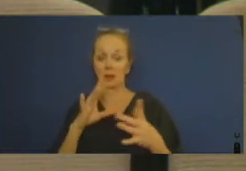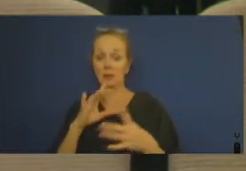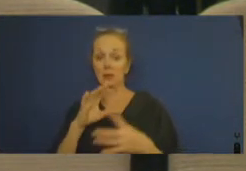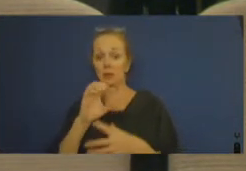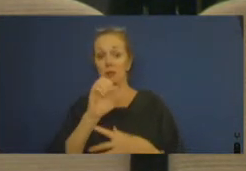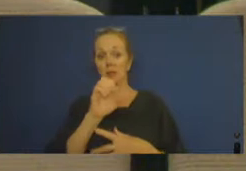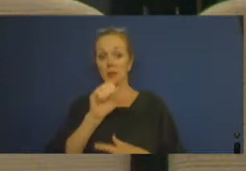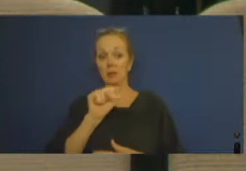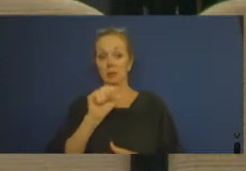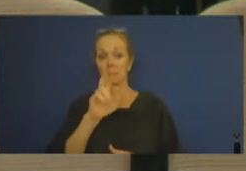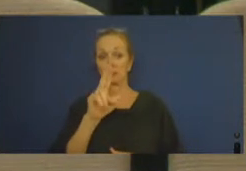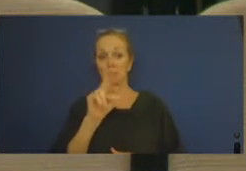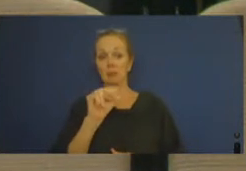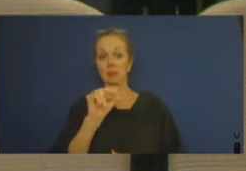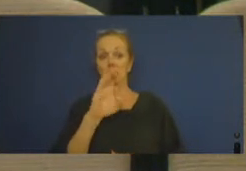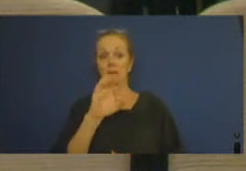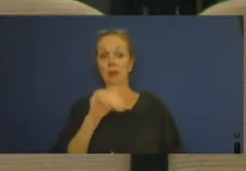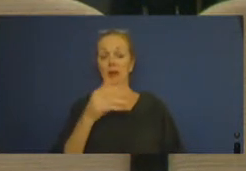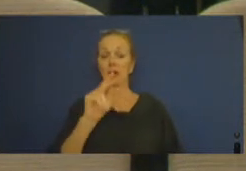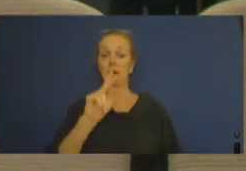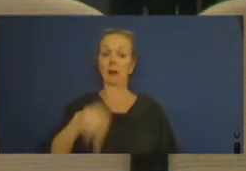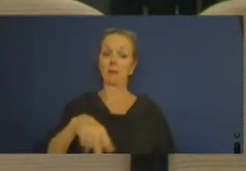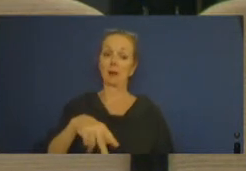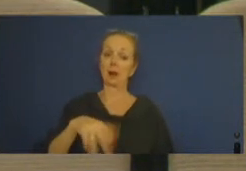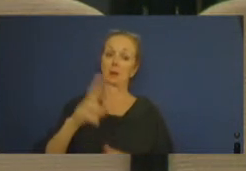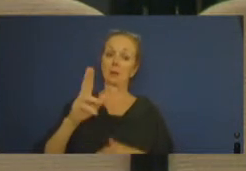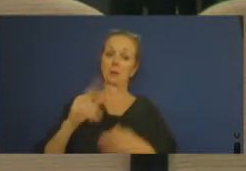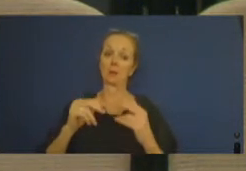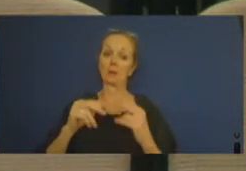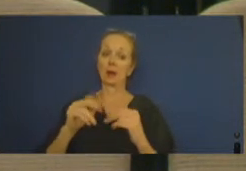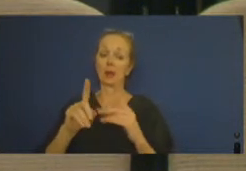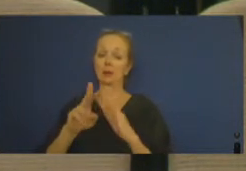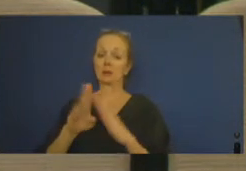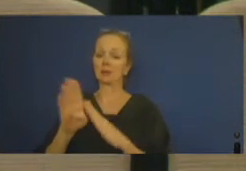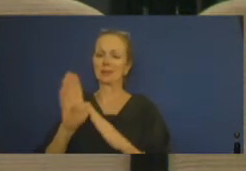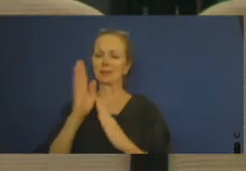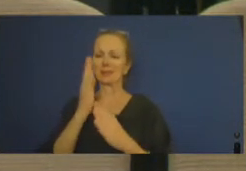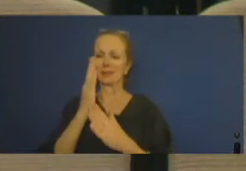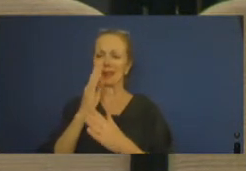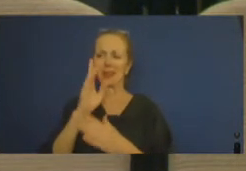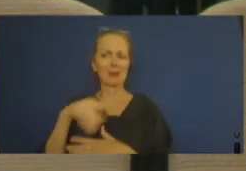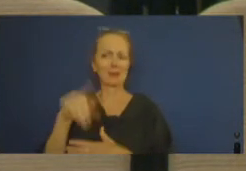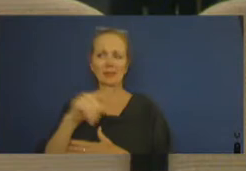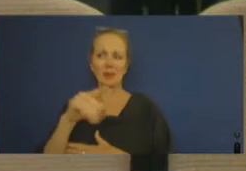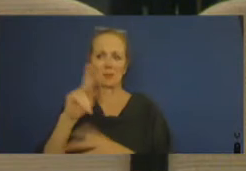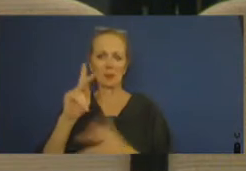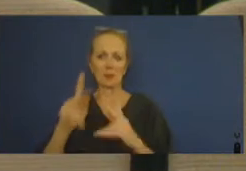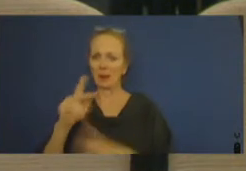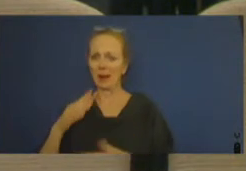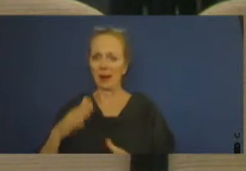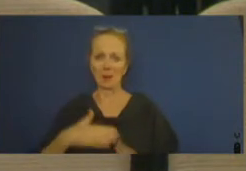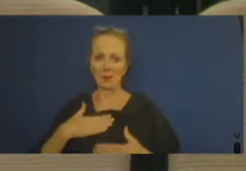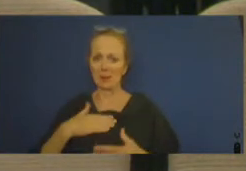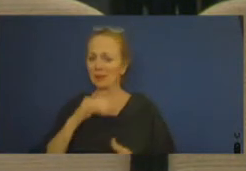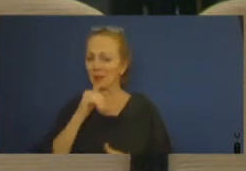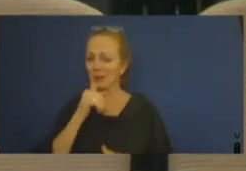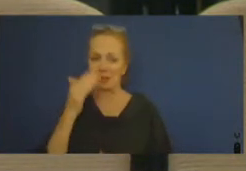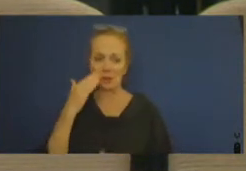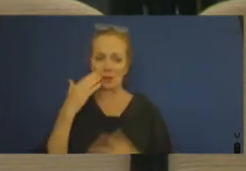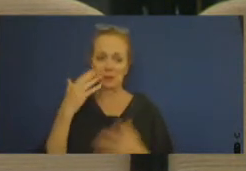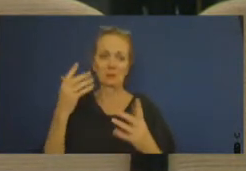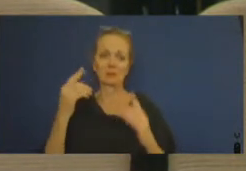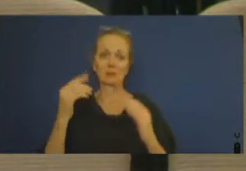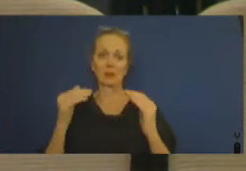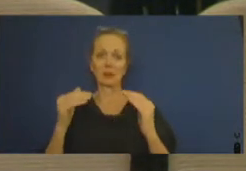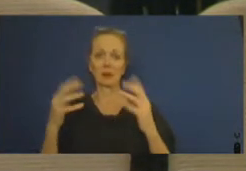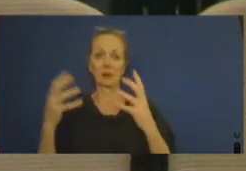its development, but we think probably none of the people you've heard from are happy because we don't think the truck can access it. We know it lines up directly with the neighbors